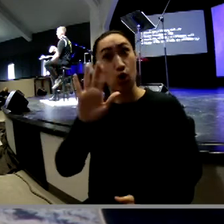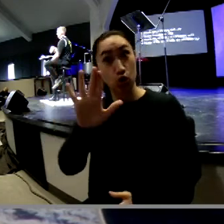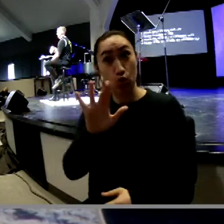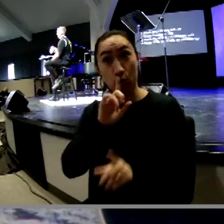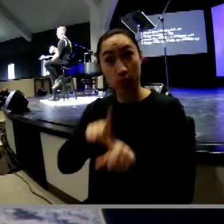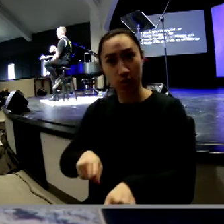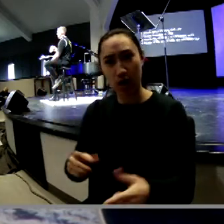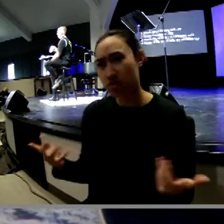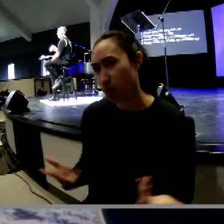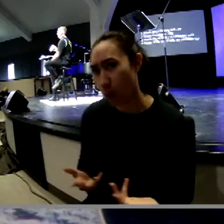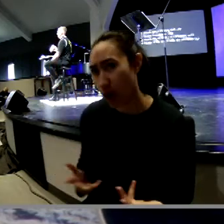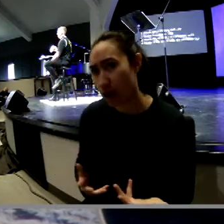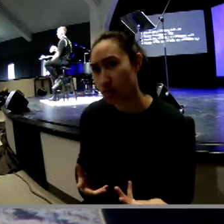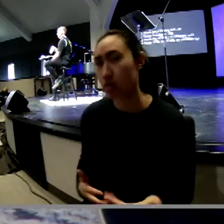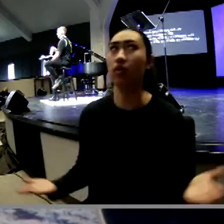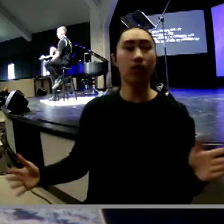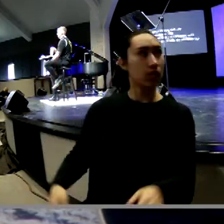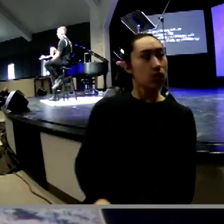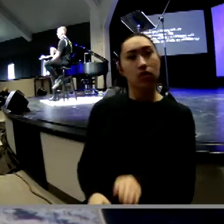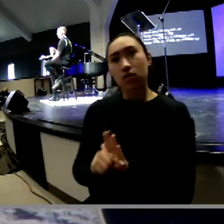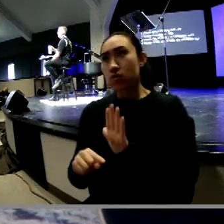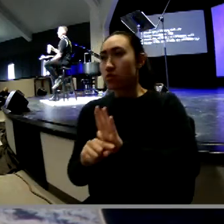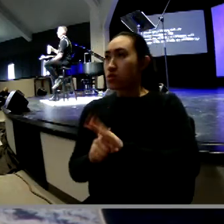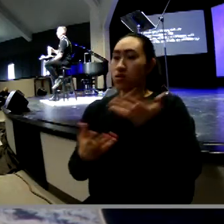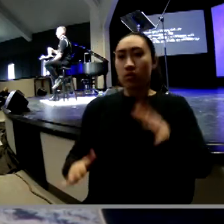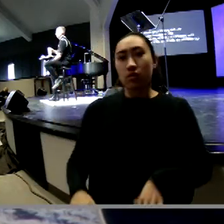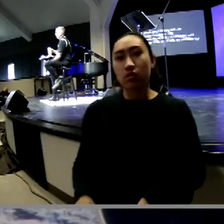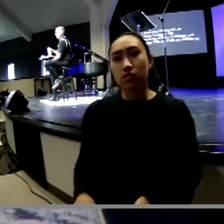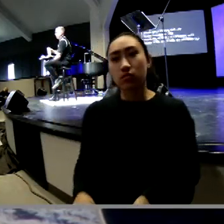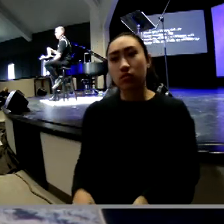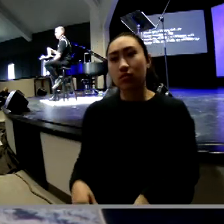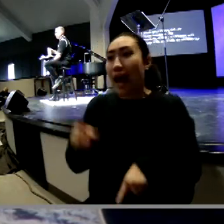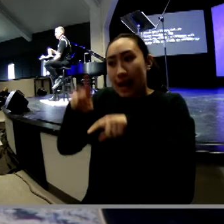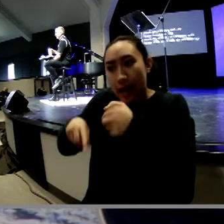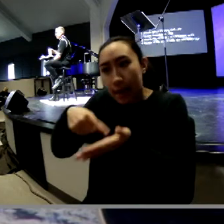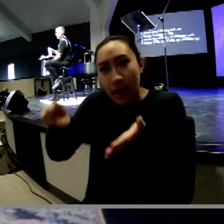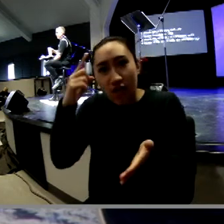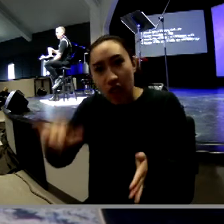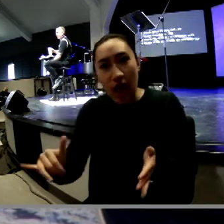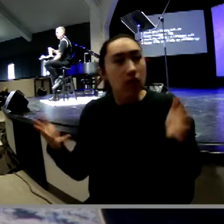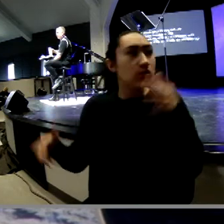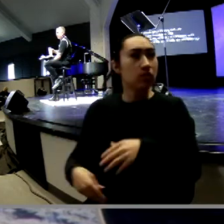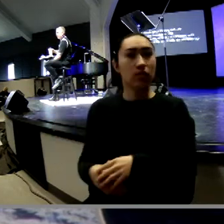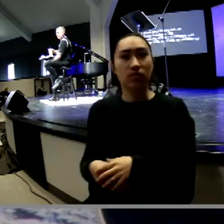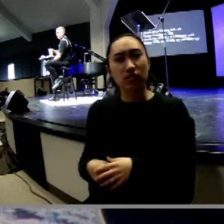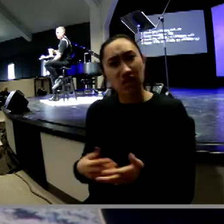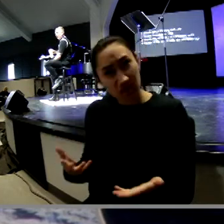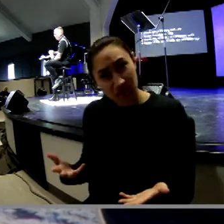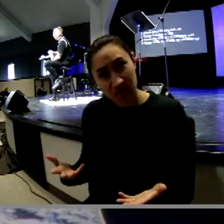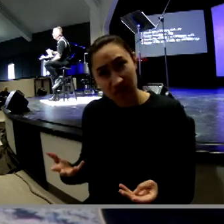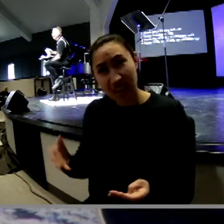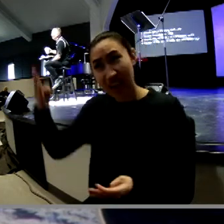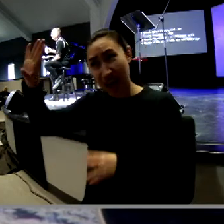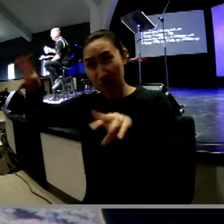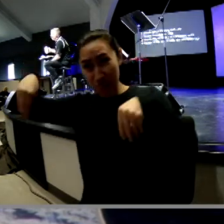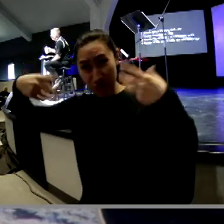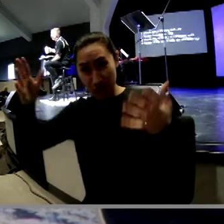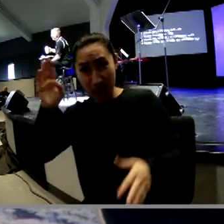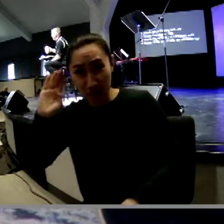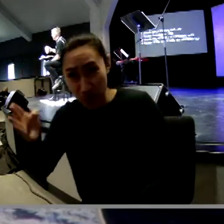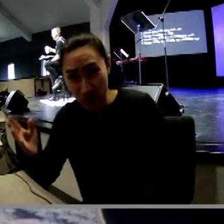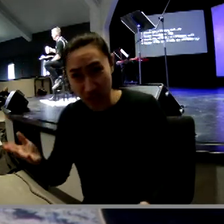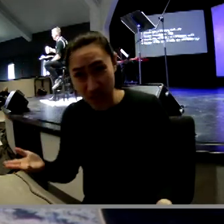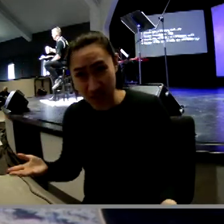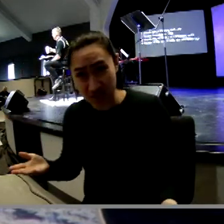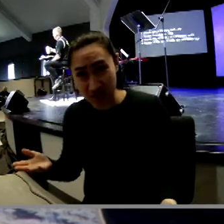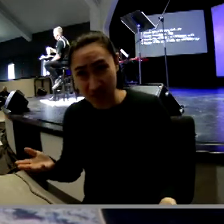Really? I mean, is that all there is? Think about the Russian oligarchs right now. What is an